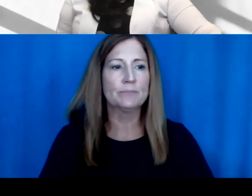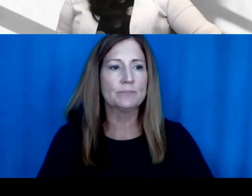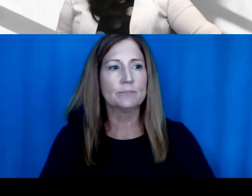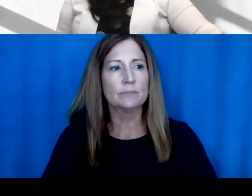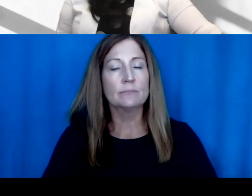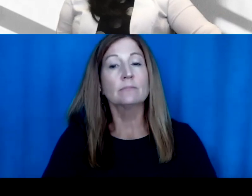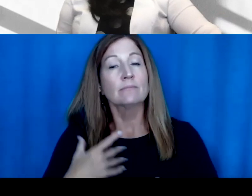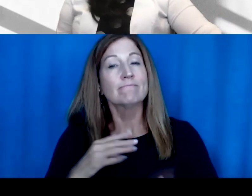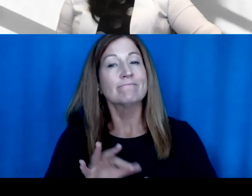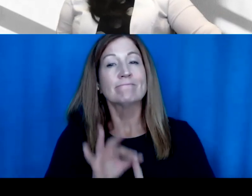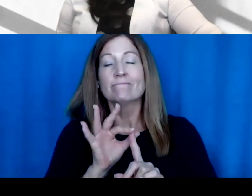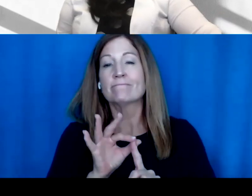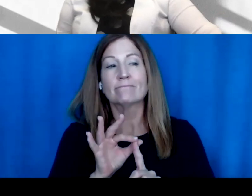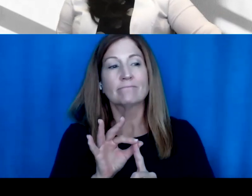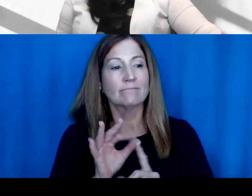about